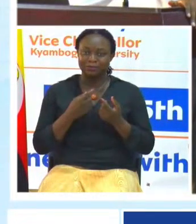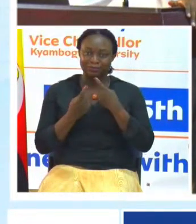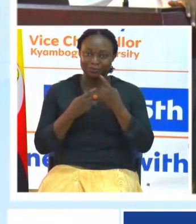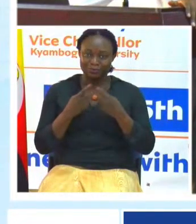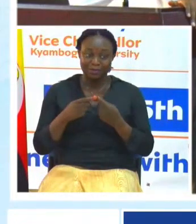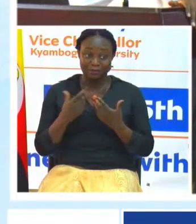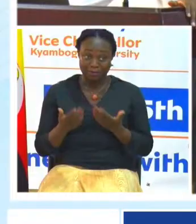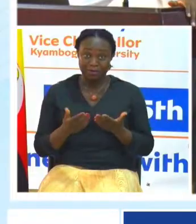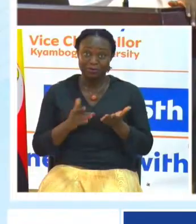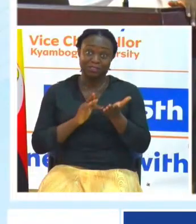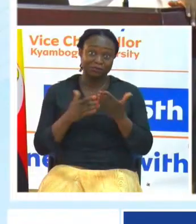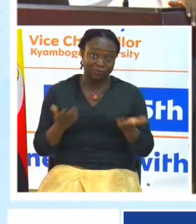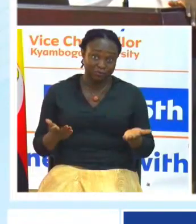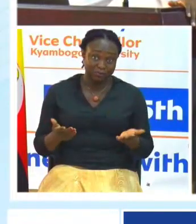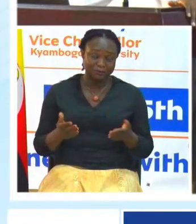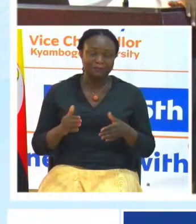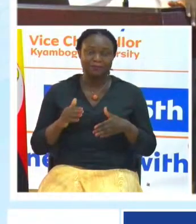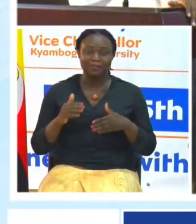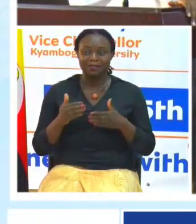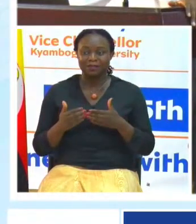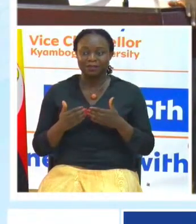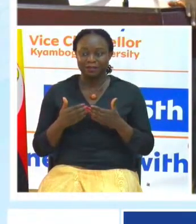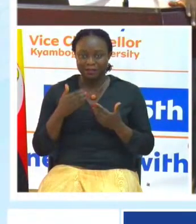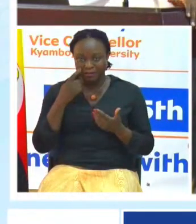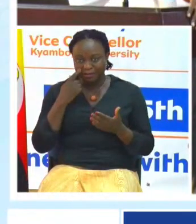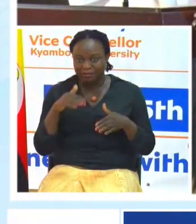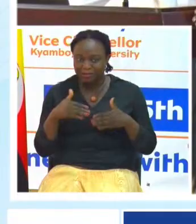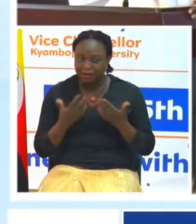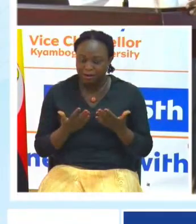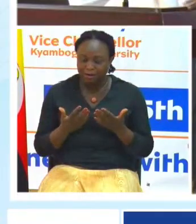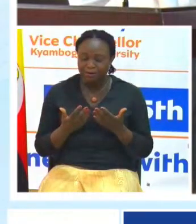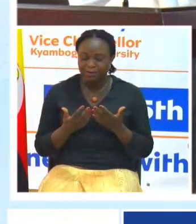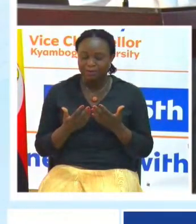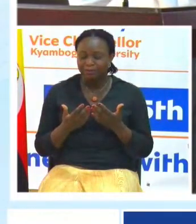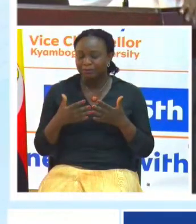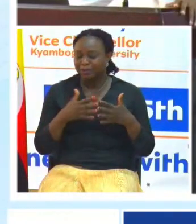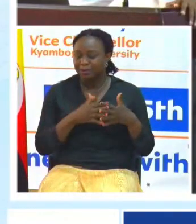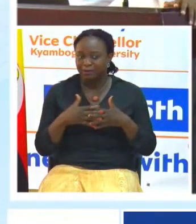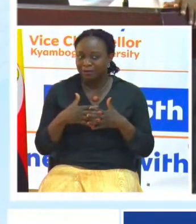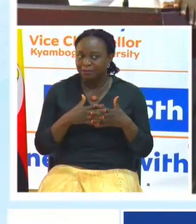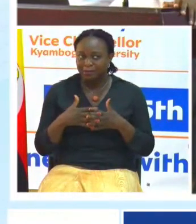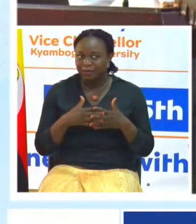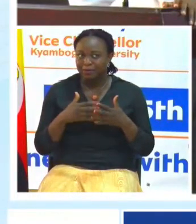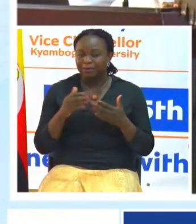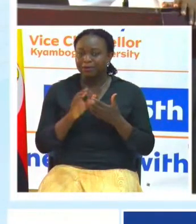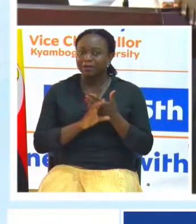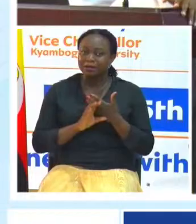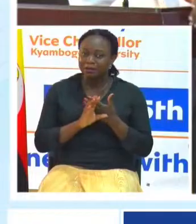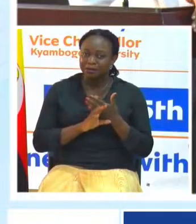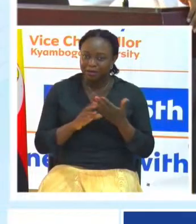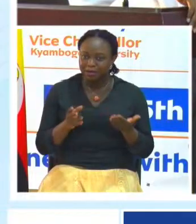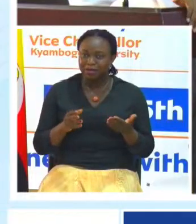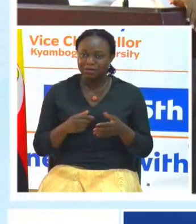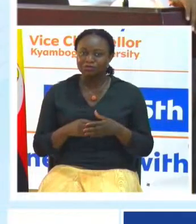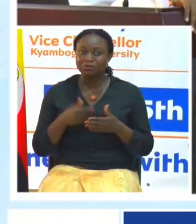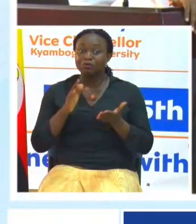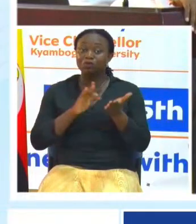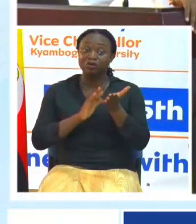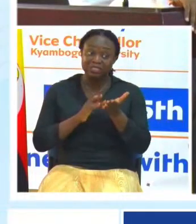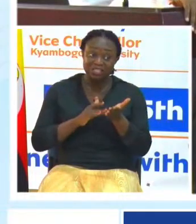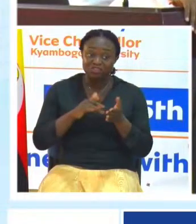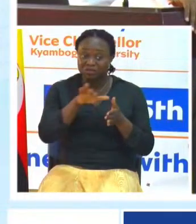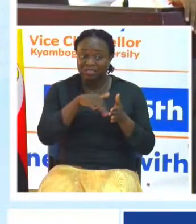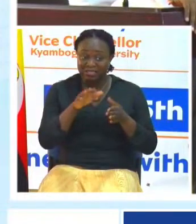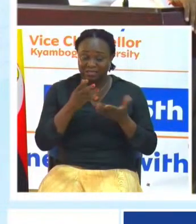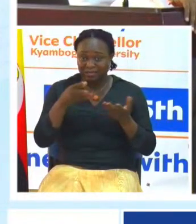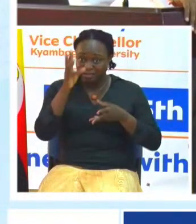So it goes without saying that the United States is the leading, country in educating technology in their